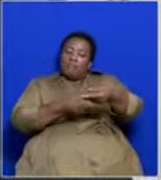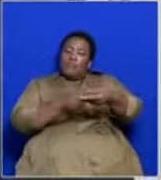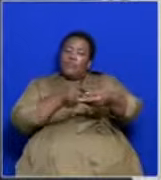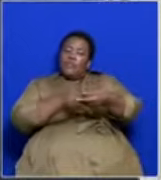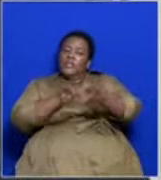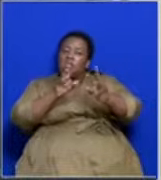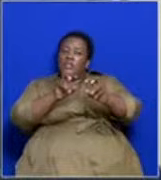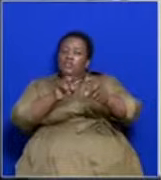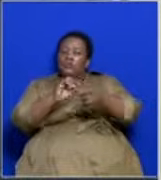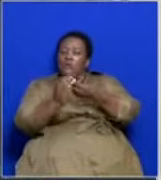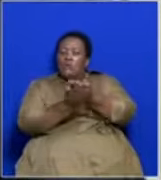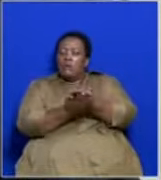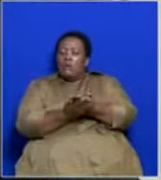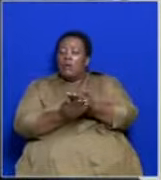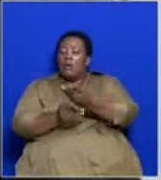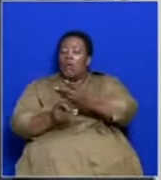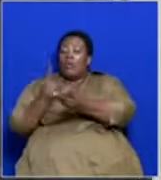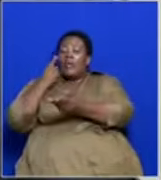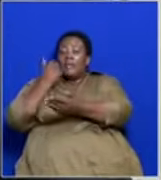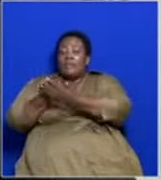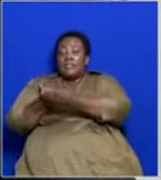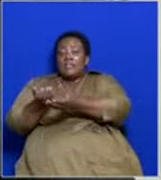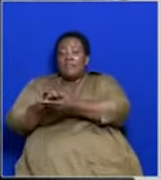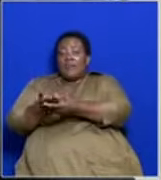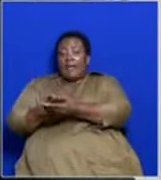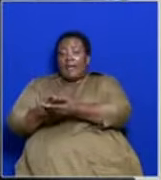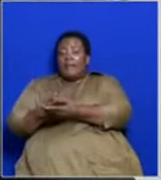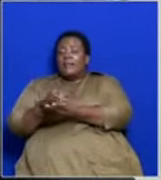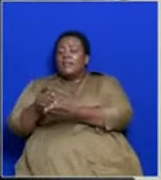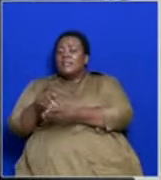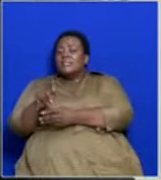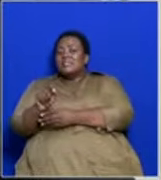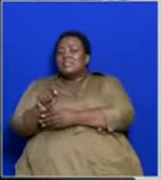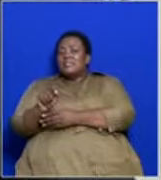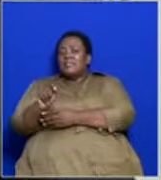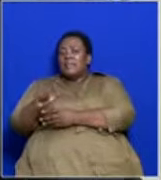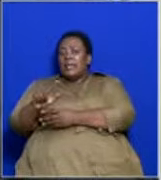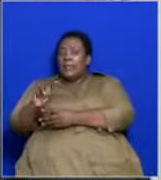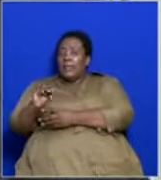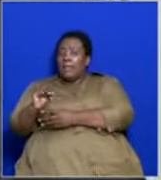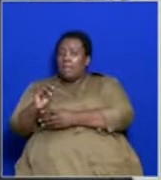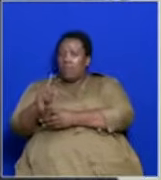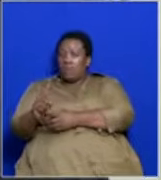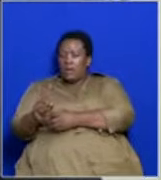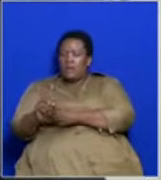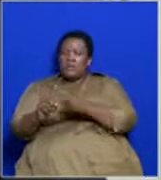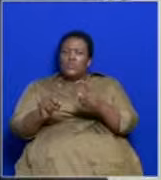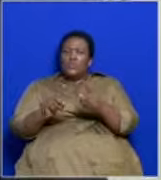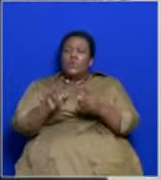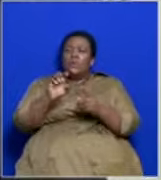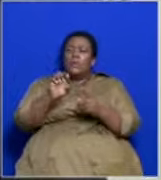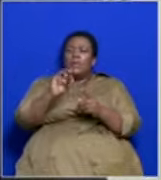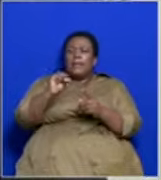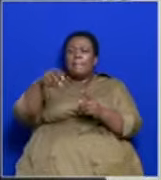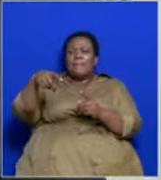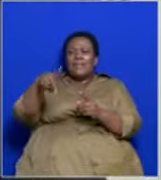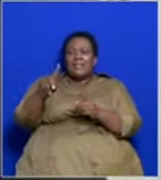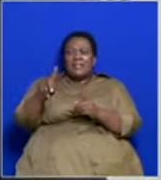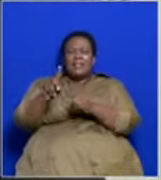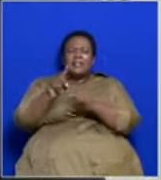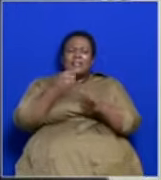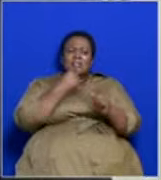1. The EMPD stated that the goods were intended for transport